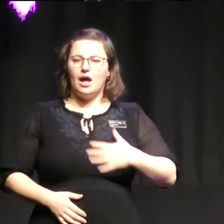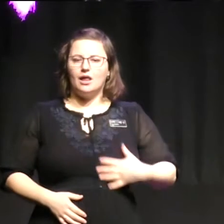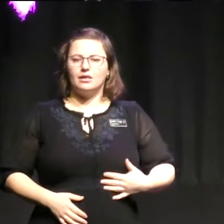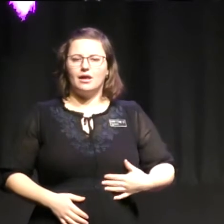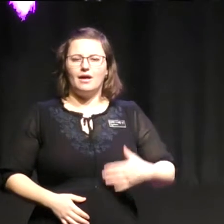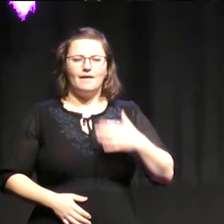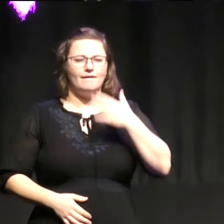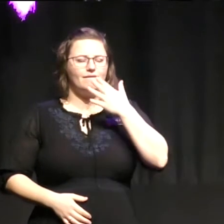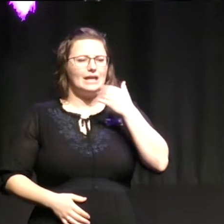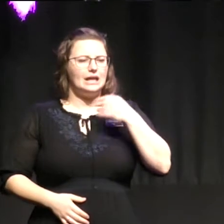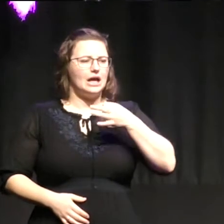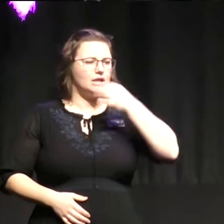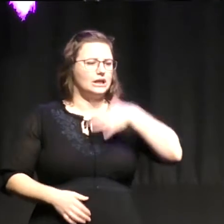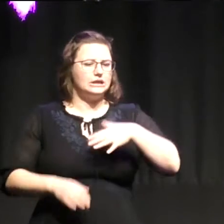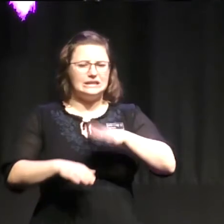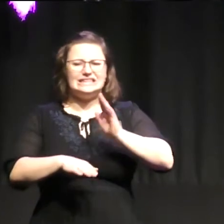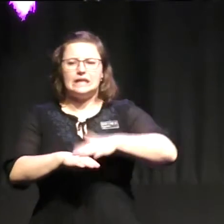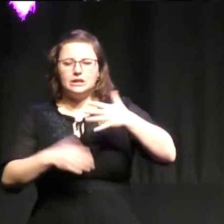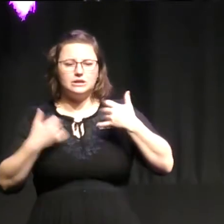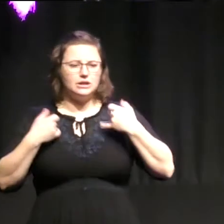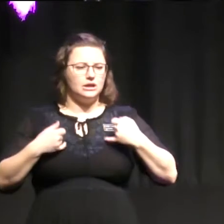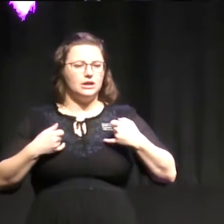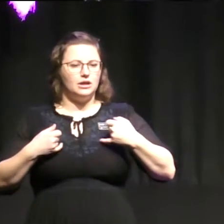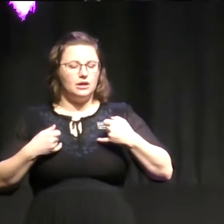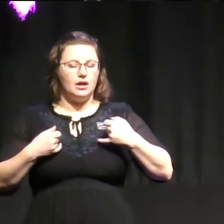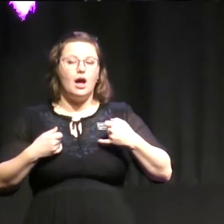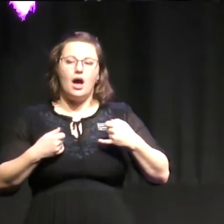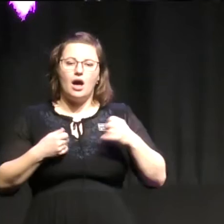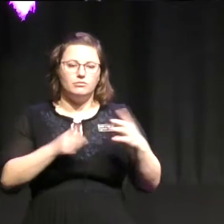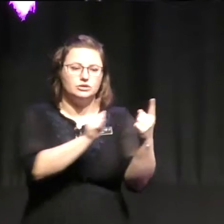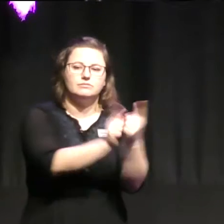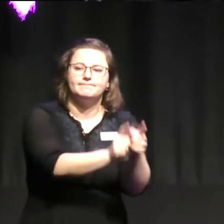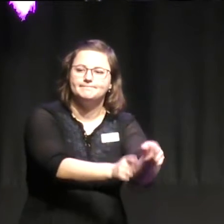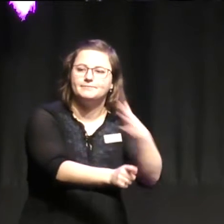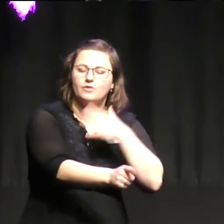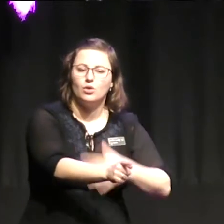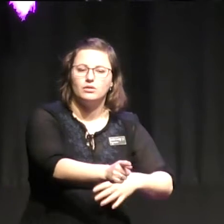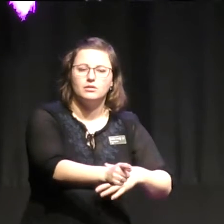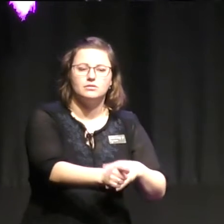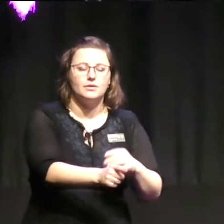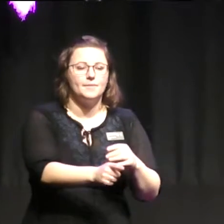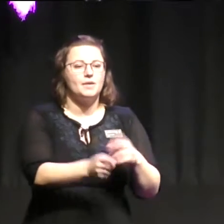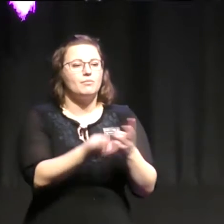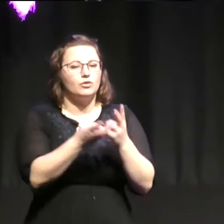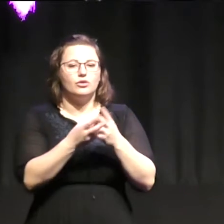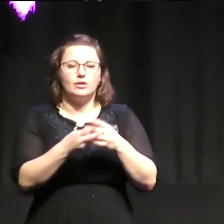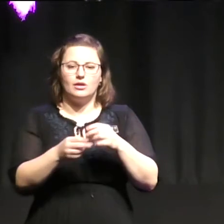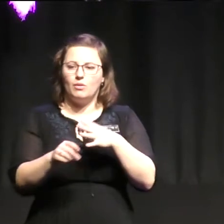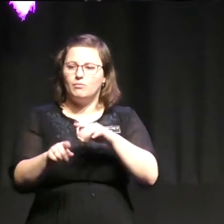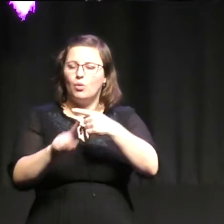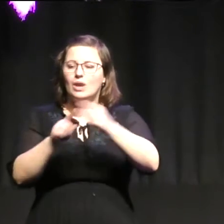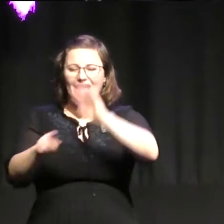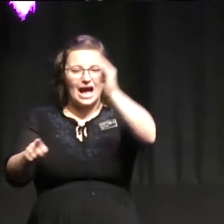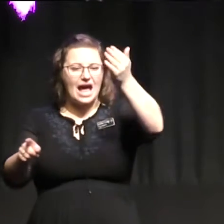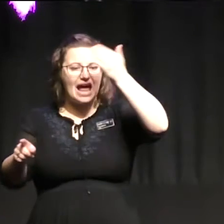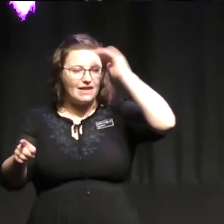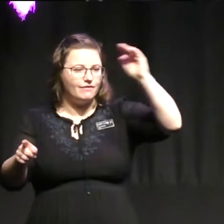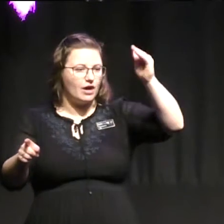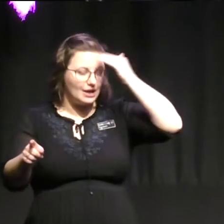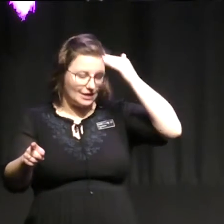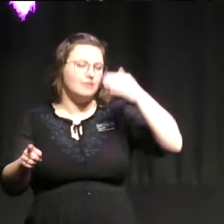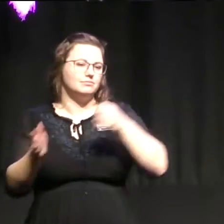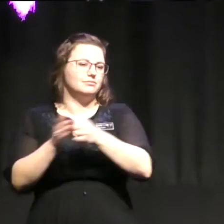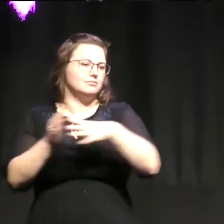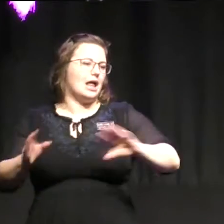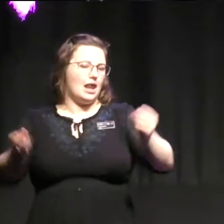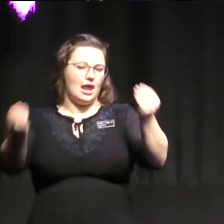of vulnerabilities it brings. So I think the biggest learning comes from the more experiences that one has.